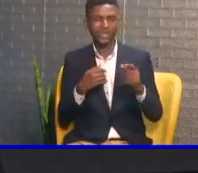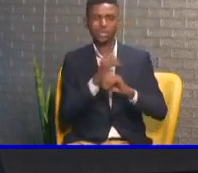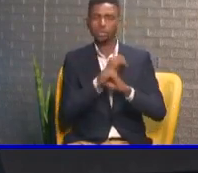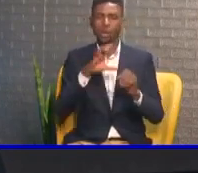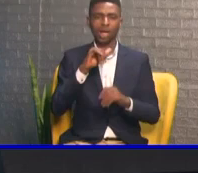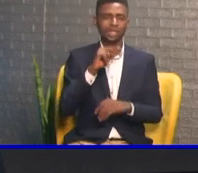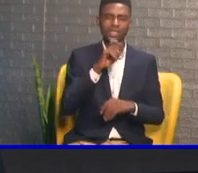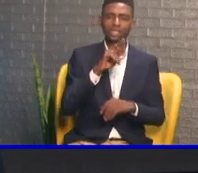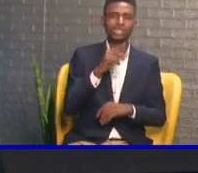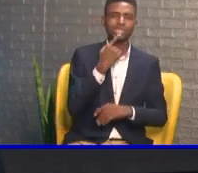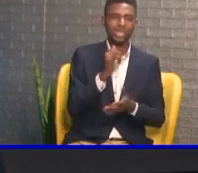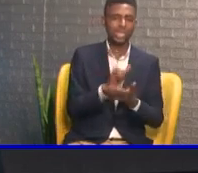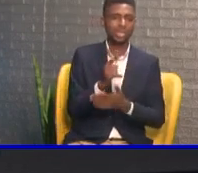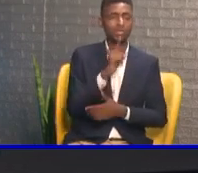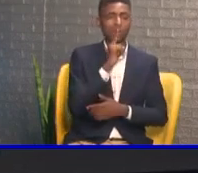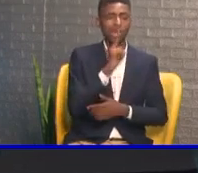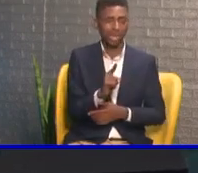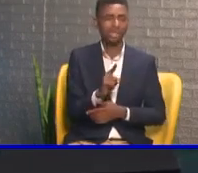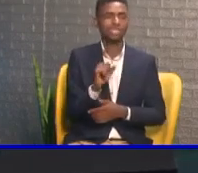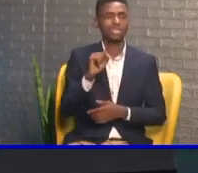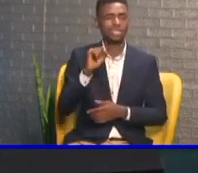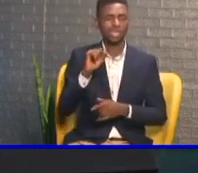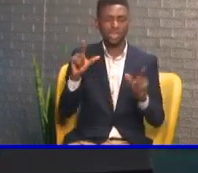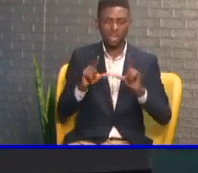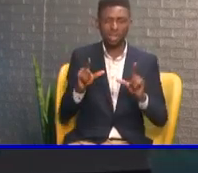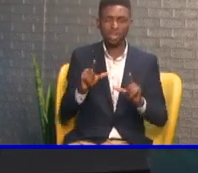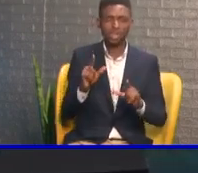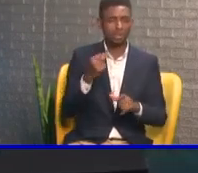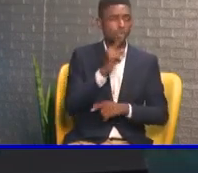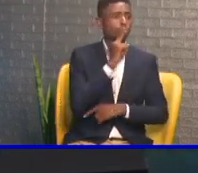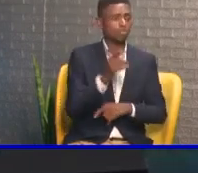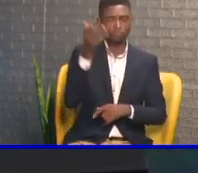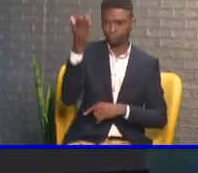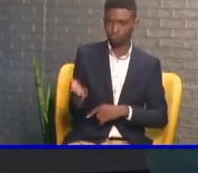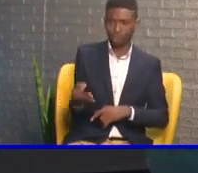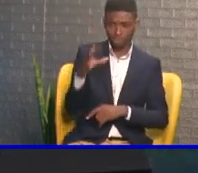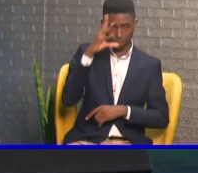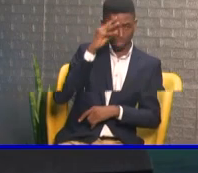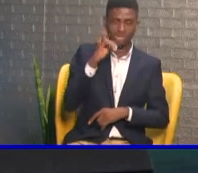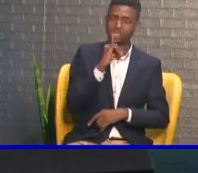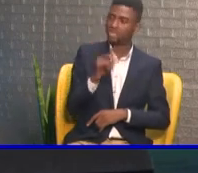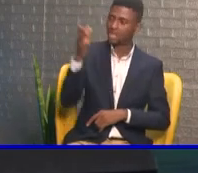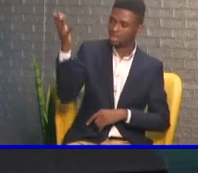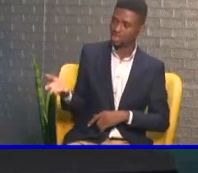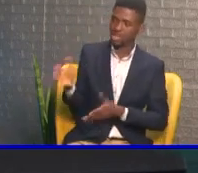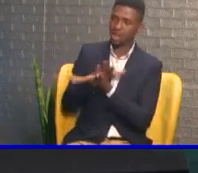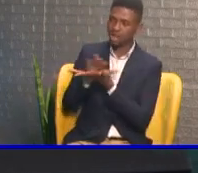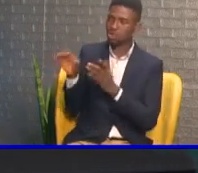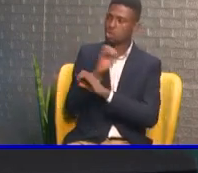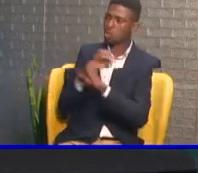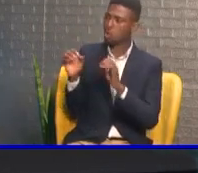this. Because Jesus bore the cancer. So go back and tell the man he has no